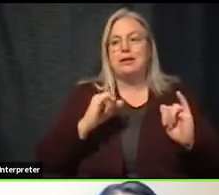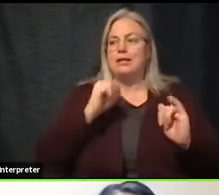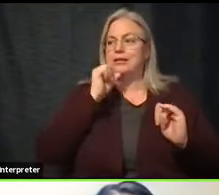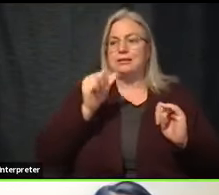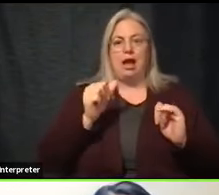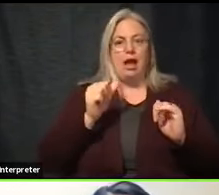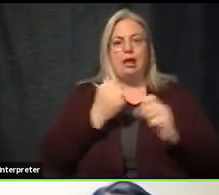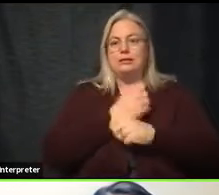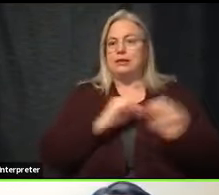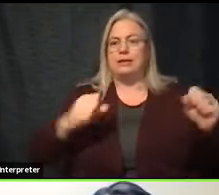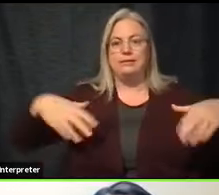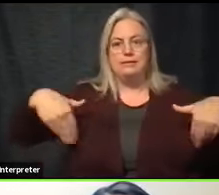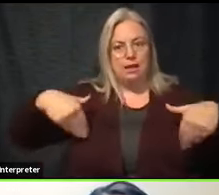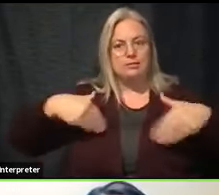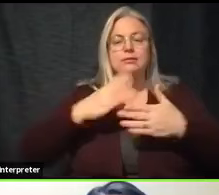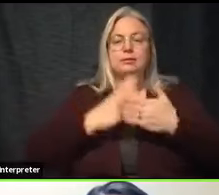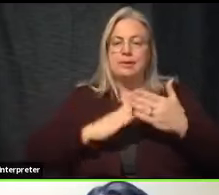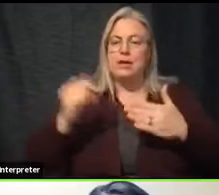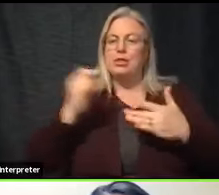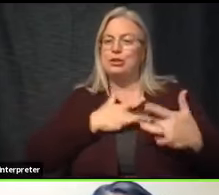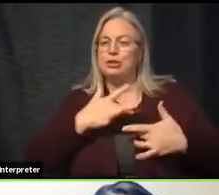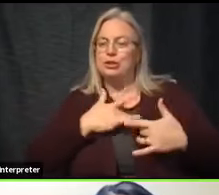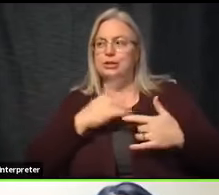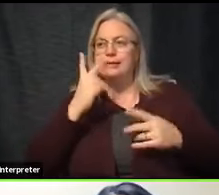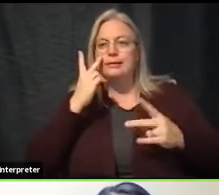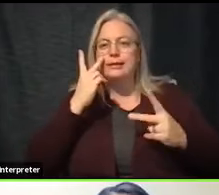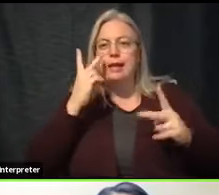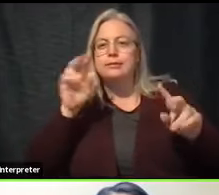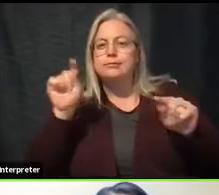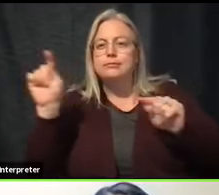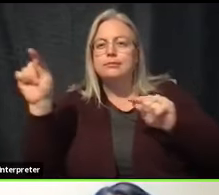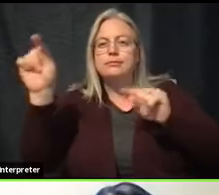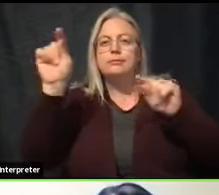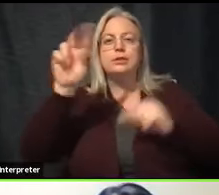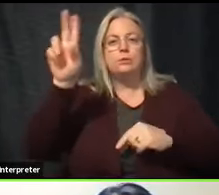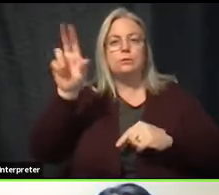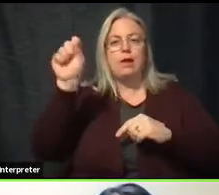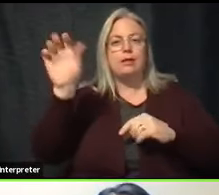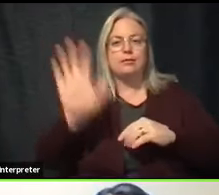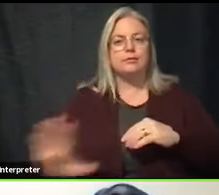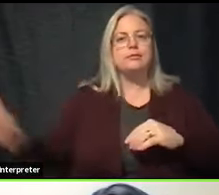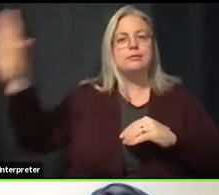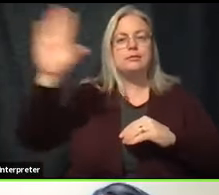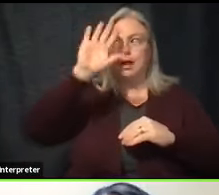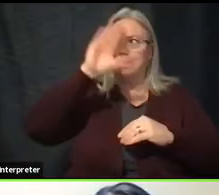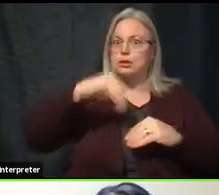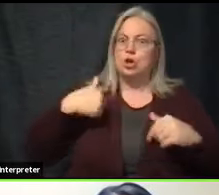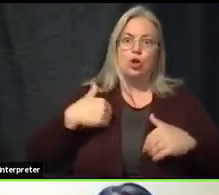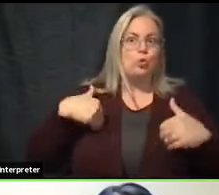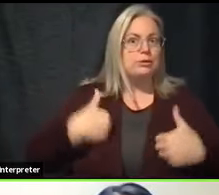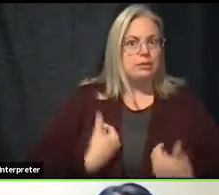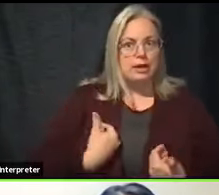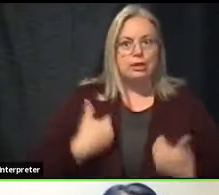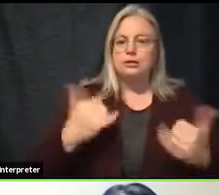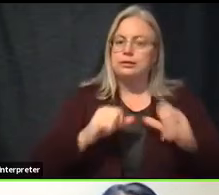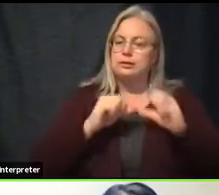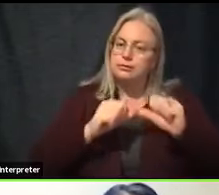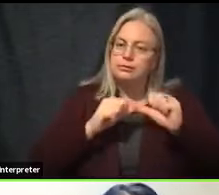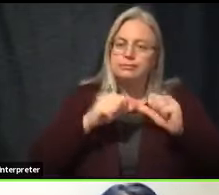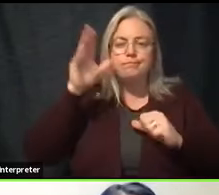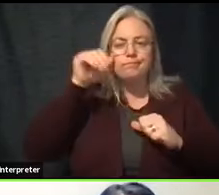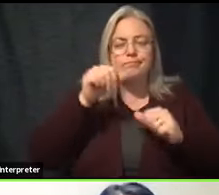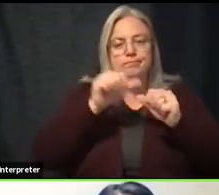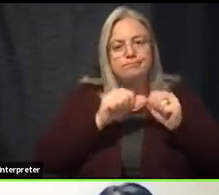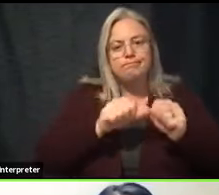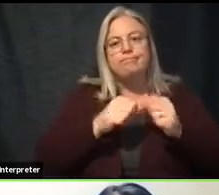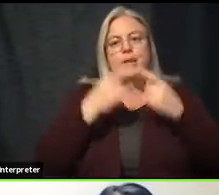are some things that are concerning and other concerning signs throughout the country. So I know we're tired, but we've still got to keep it up and keep